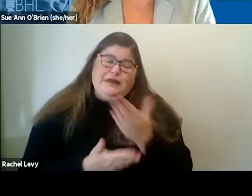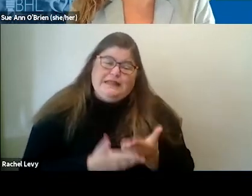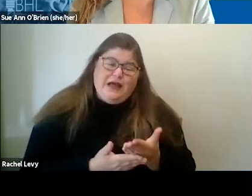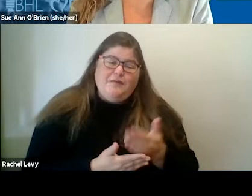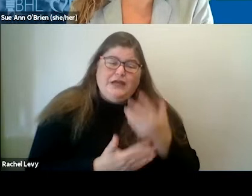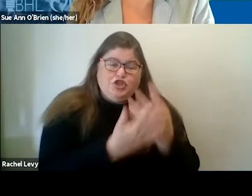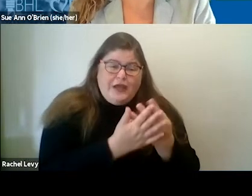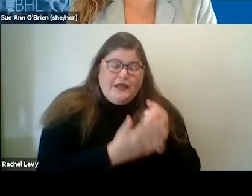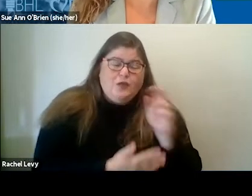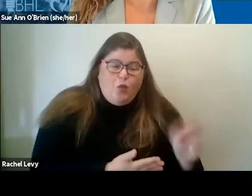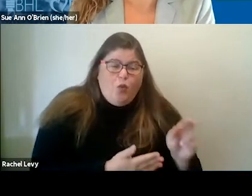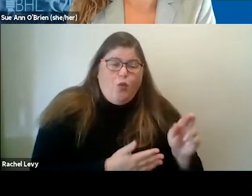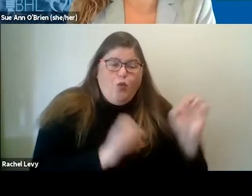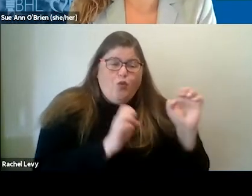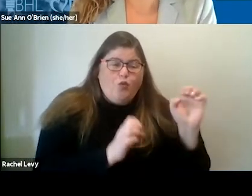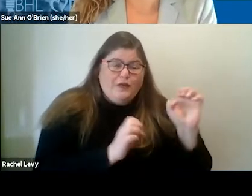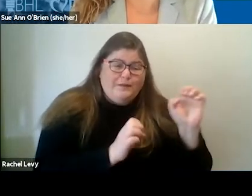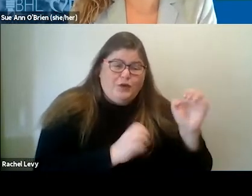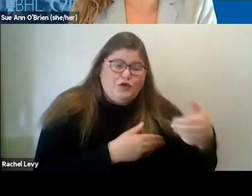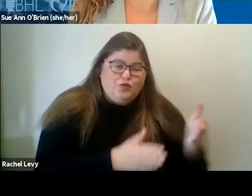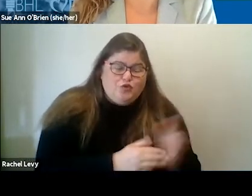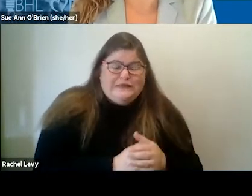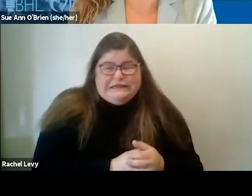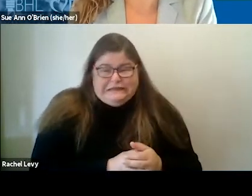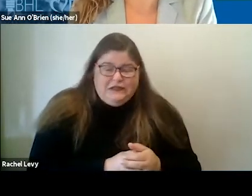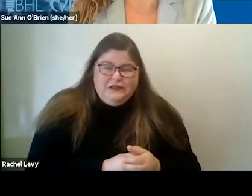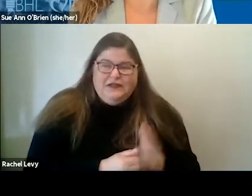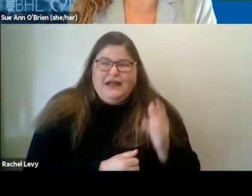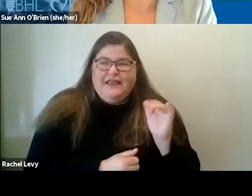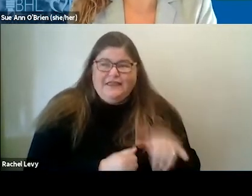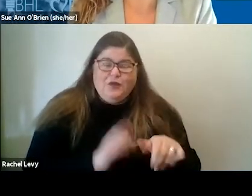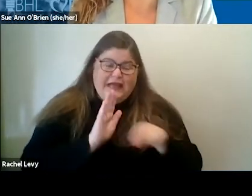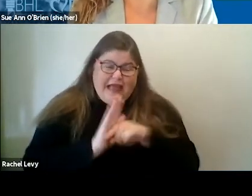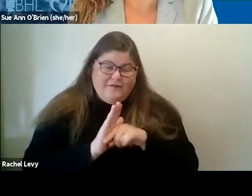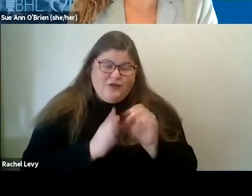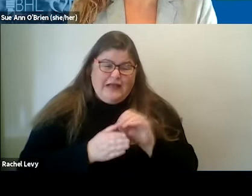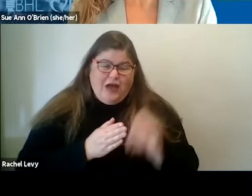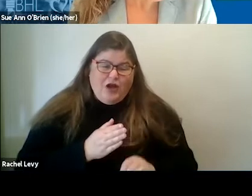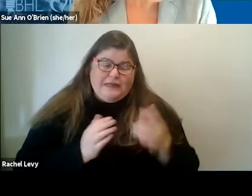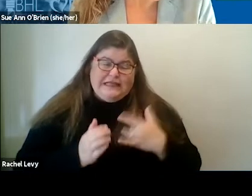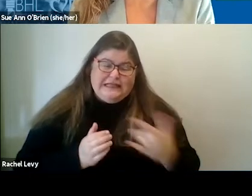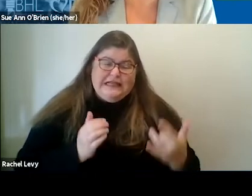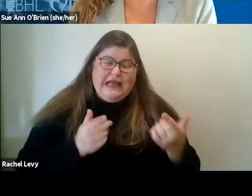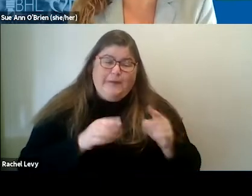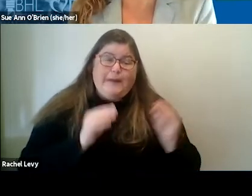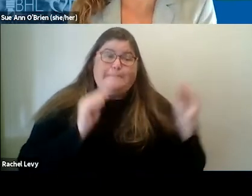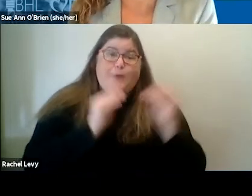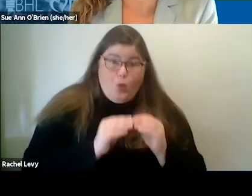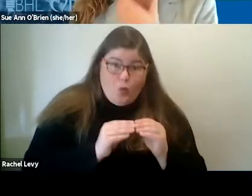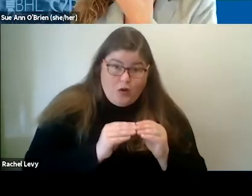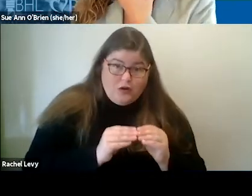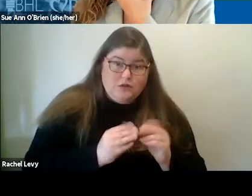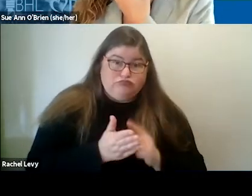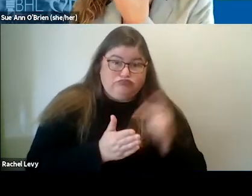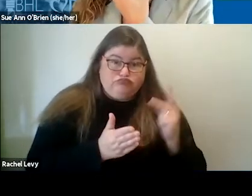these adverse outcomes are exponentially more likely for people of color. So as this session